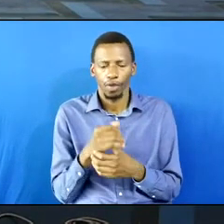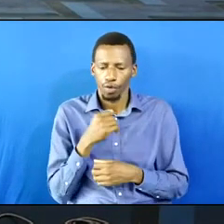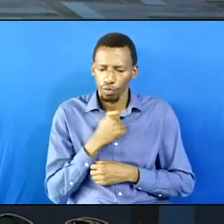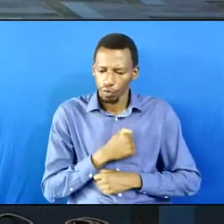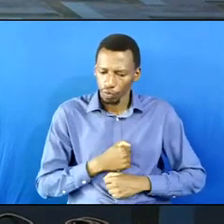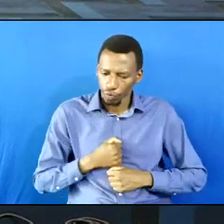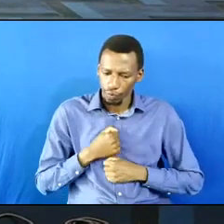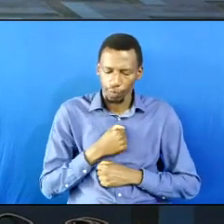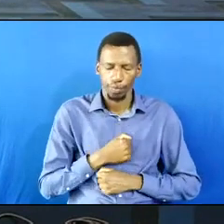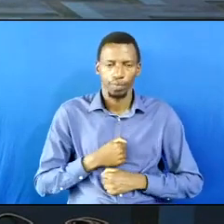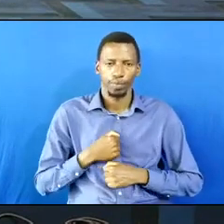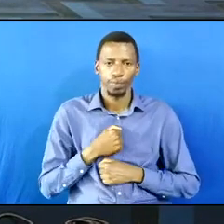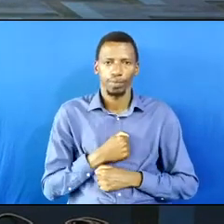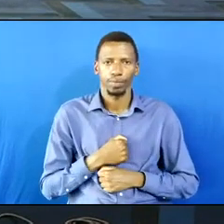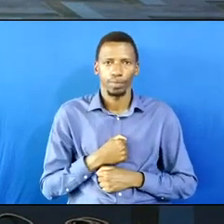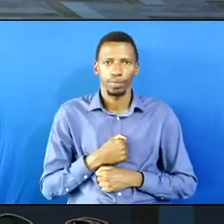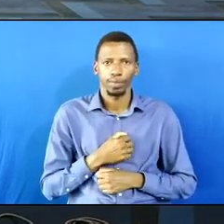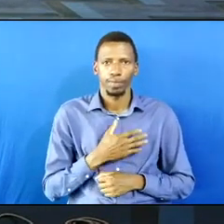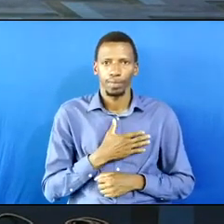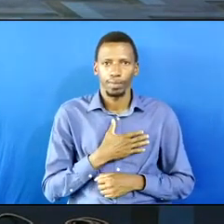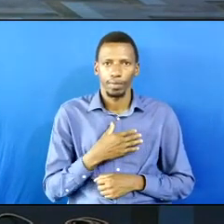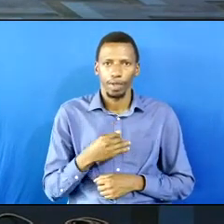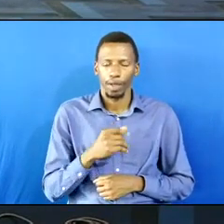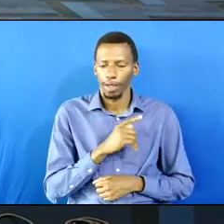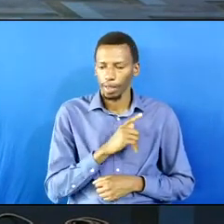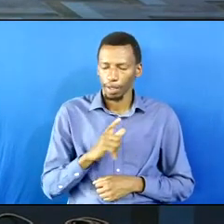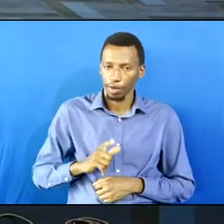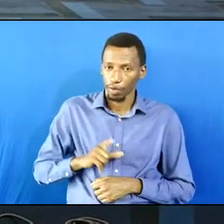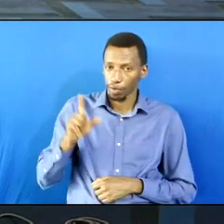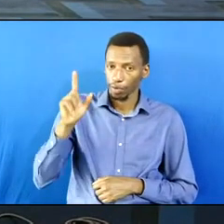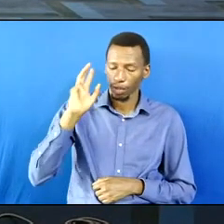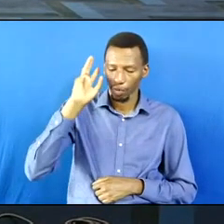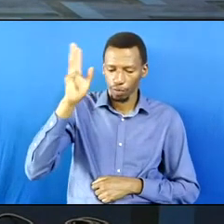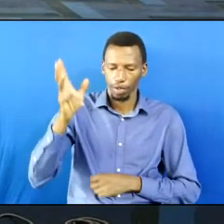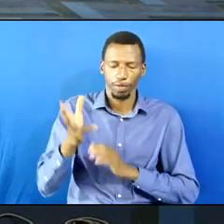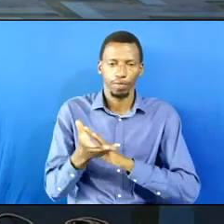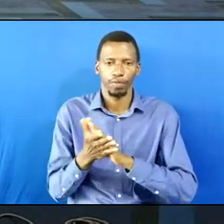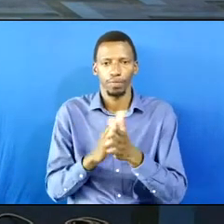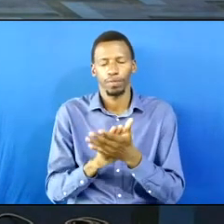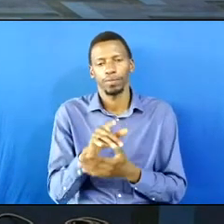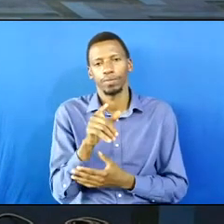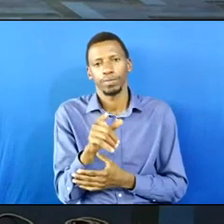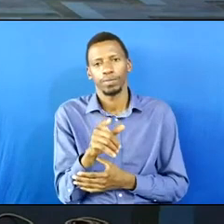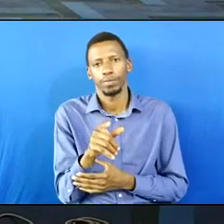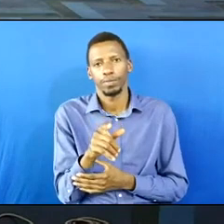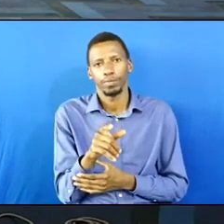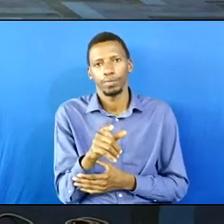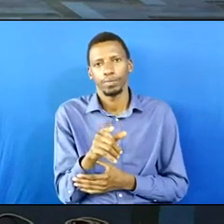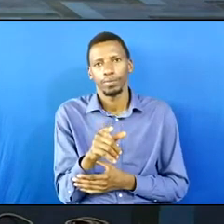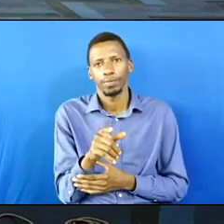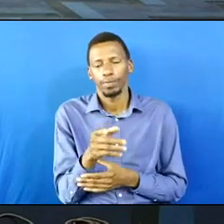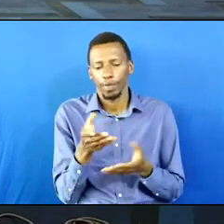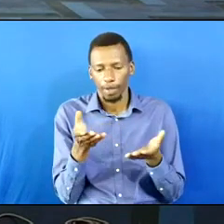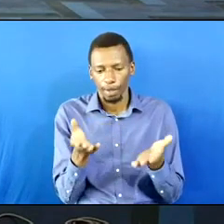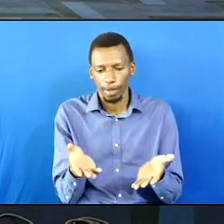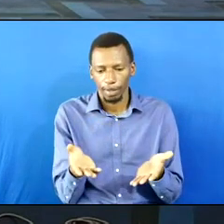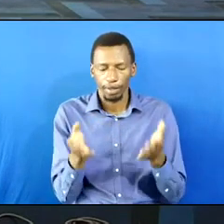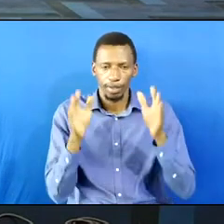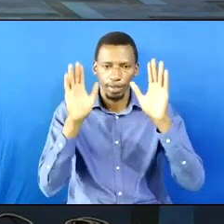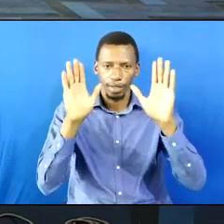confess, and the Lord will forgive you. When we come to this